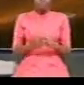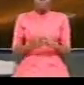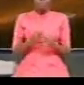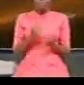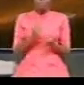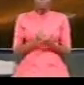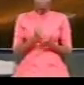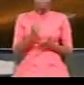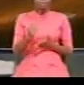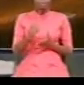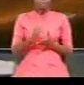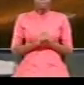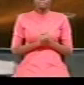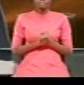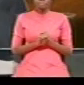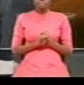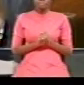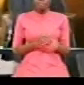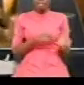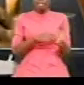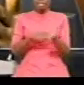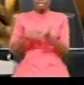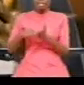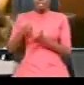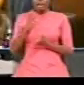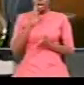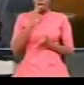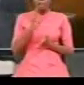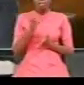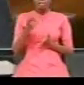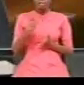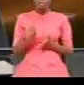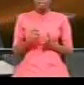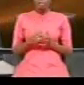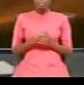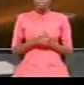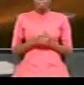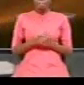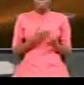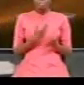name. These are the